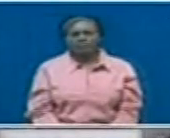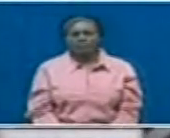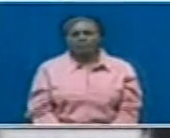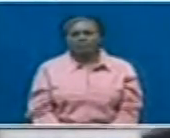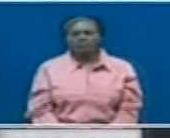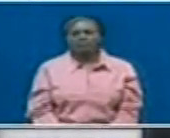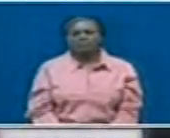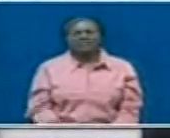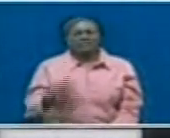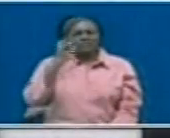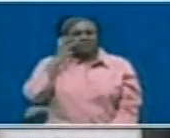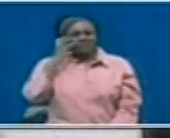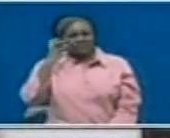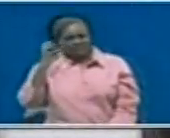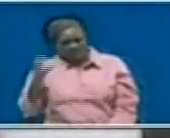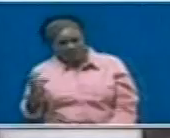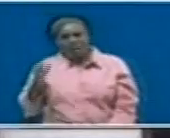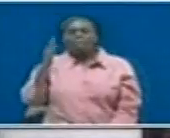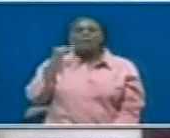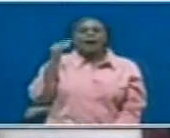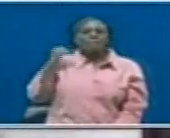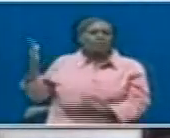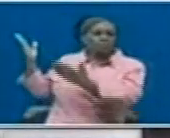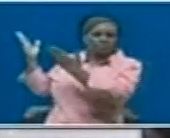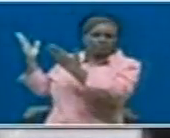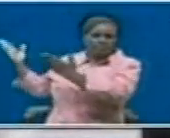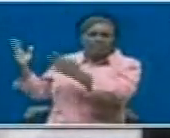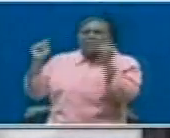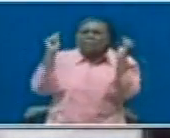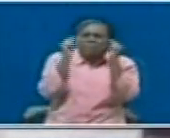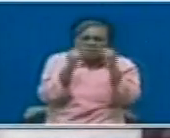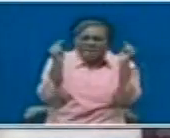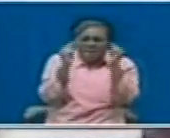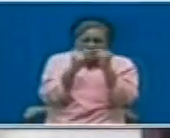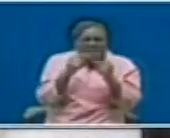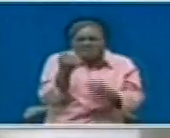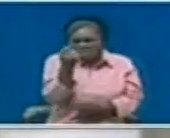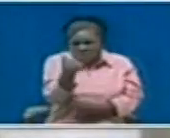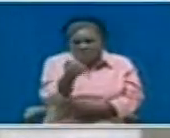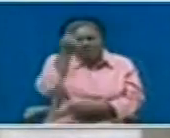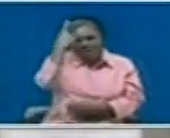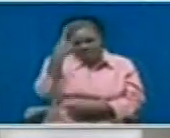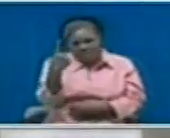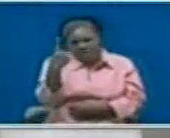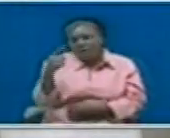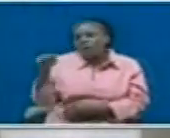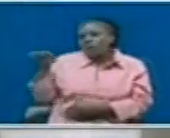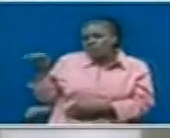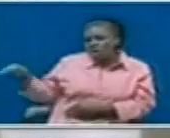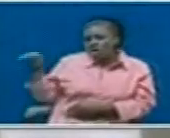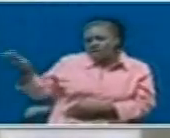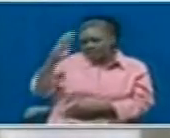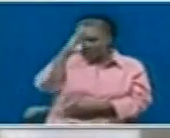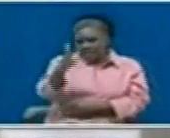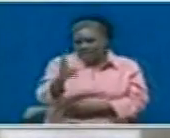The agony of Nadia Ahmed Mohammed was palpable, a pain few can understand. On the dawn of Sunday, police